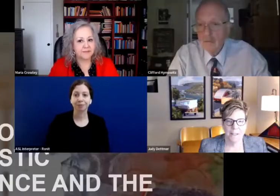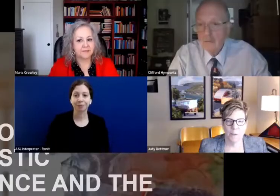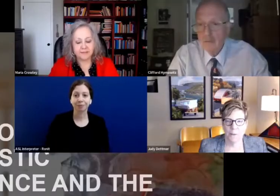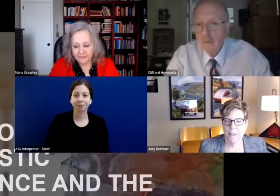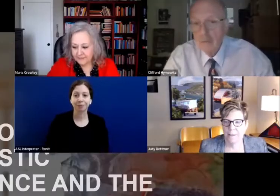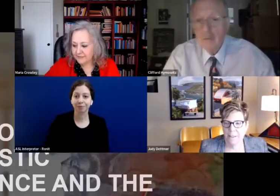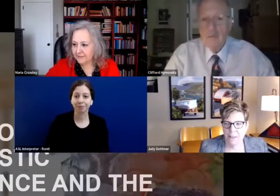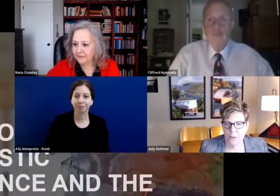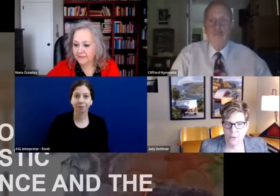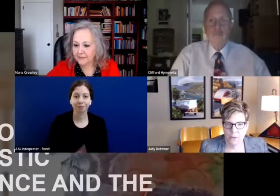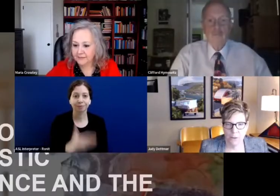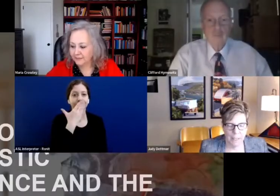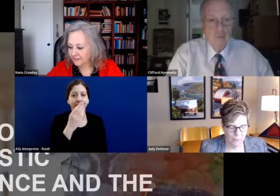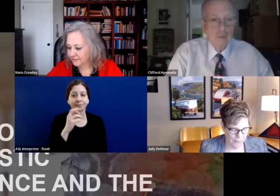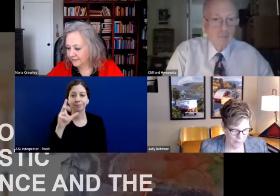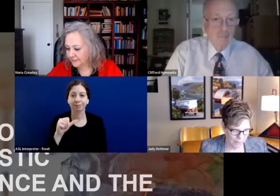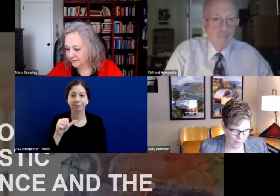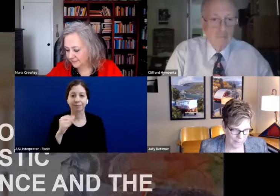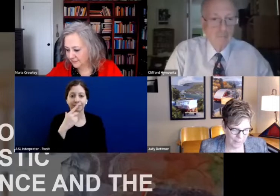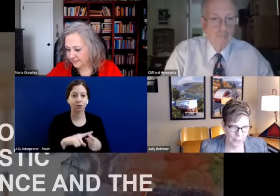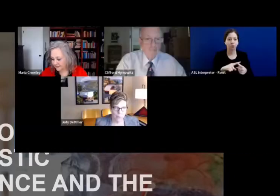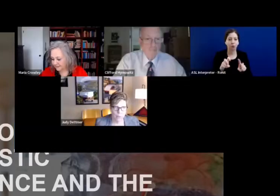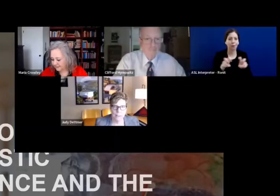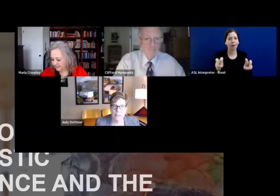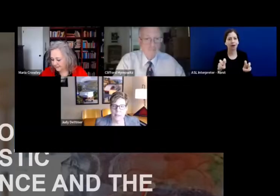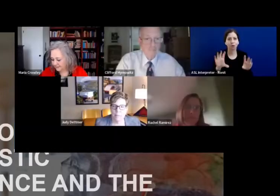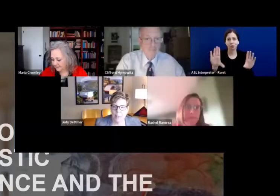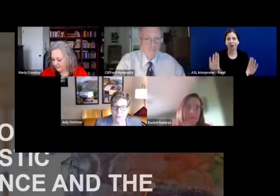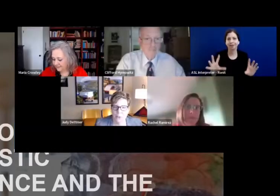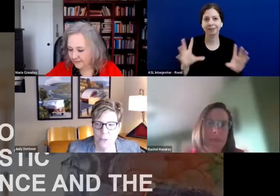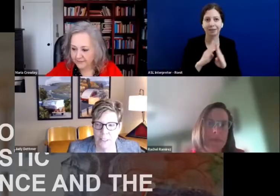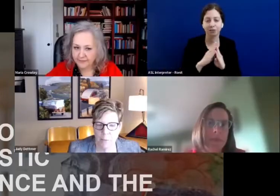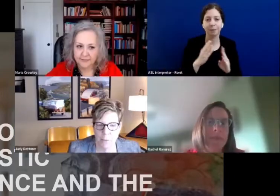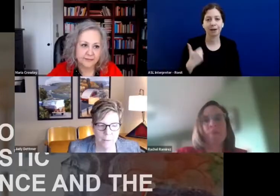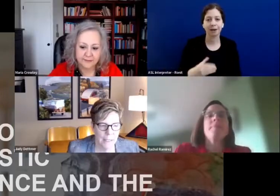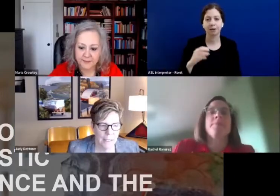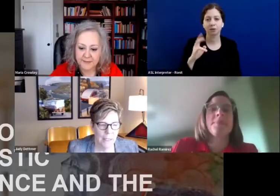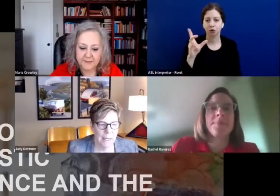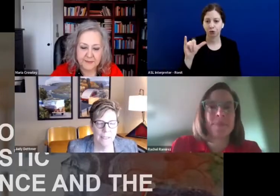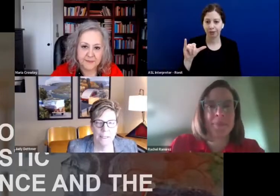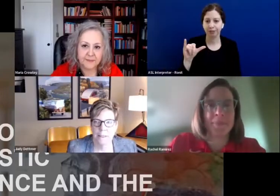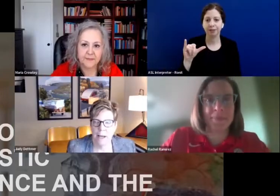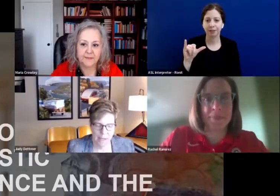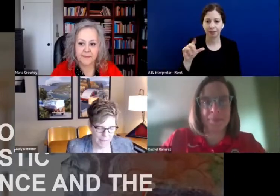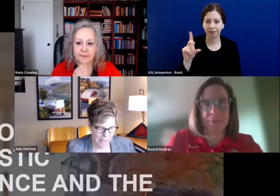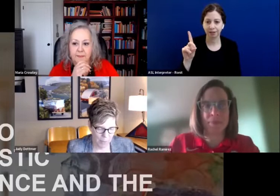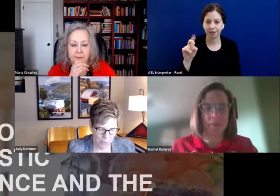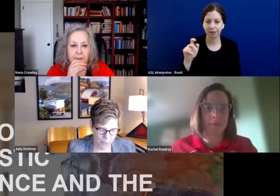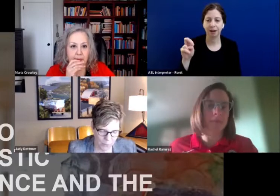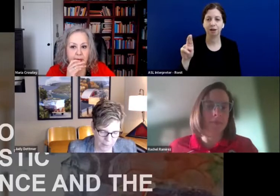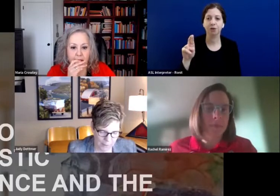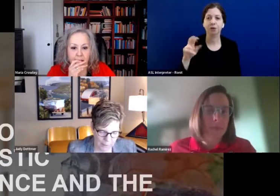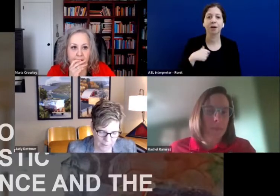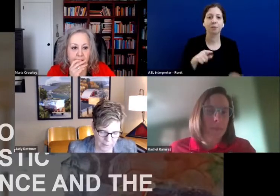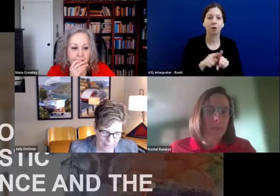Great. Thanks, Maria. Thank you to the panel. What a great session that was. My name is Judy Detmer, and I am